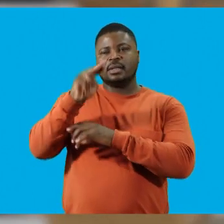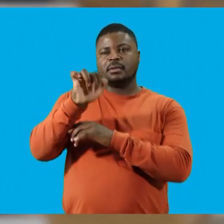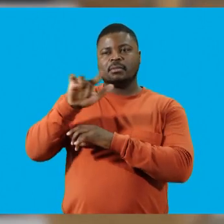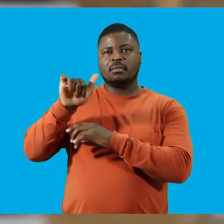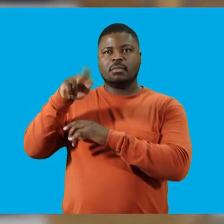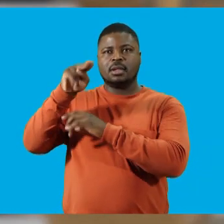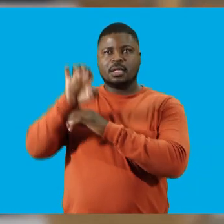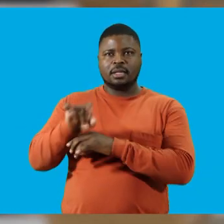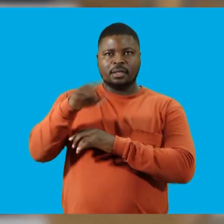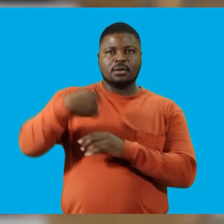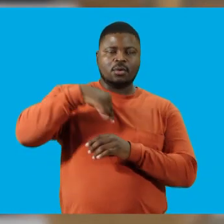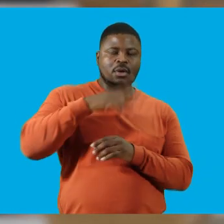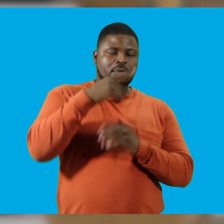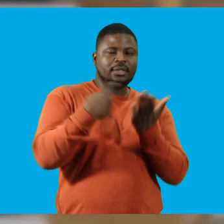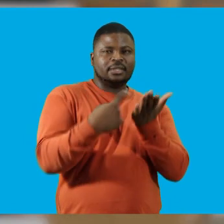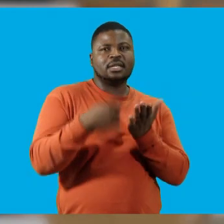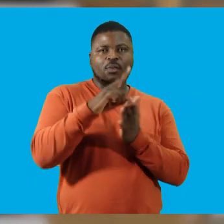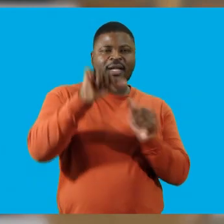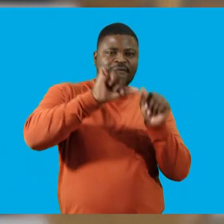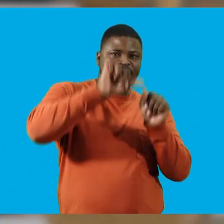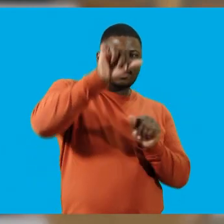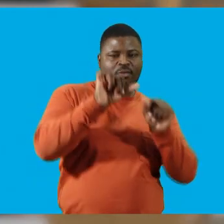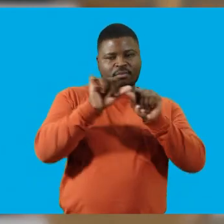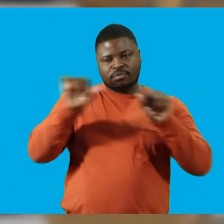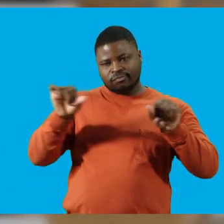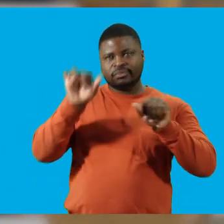and surface area today. Let's go.